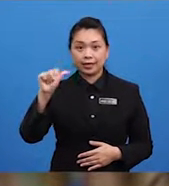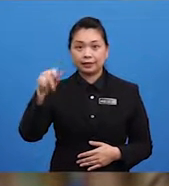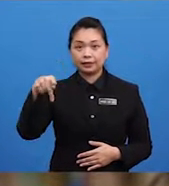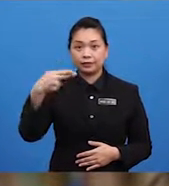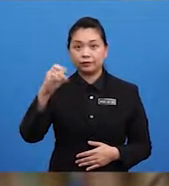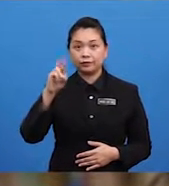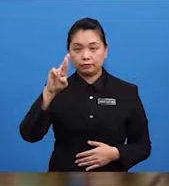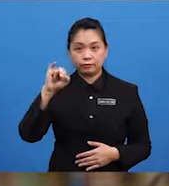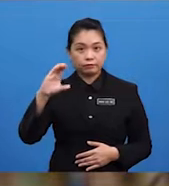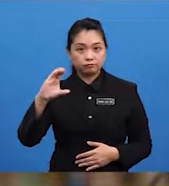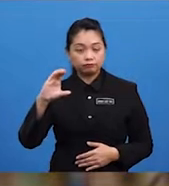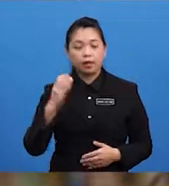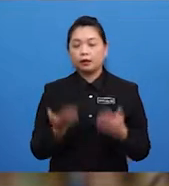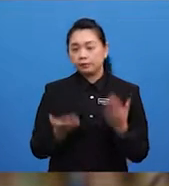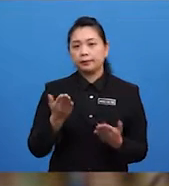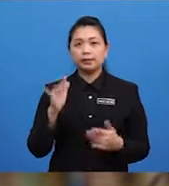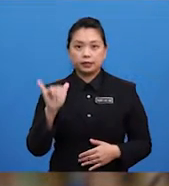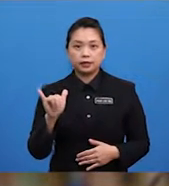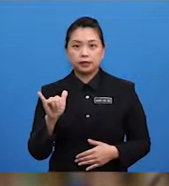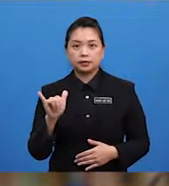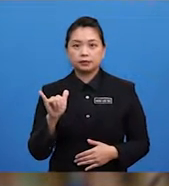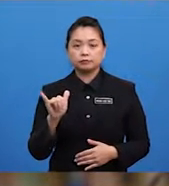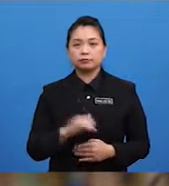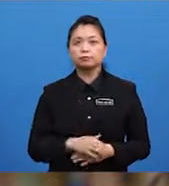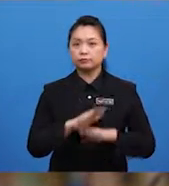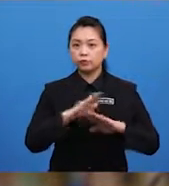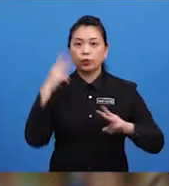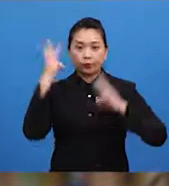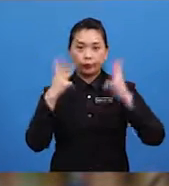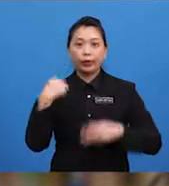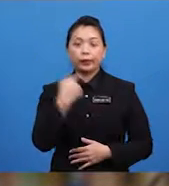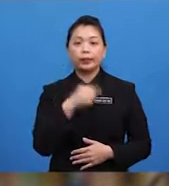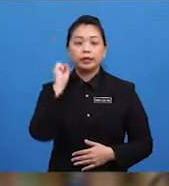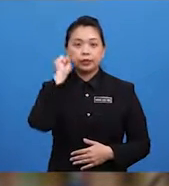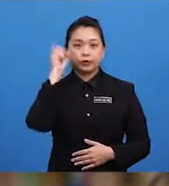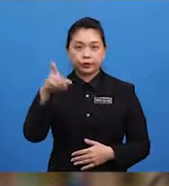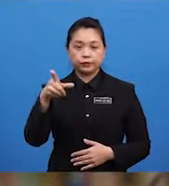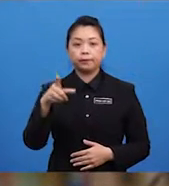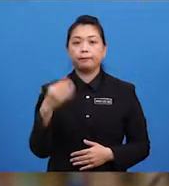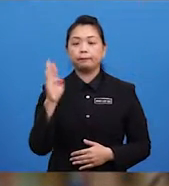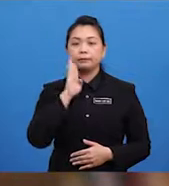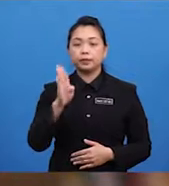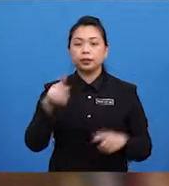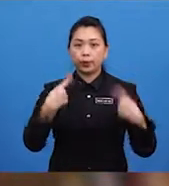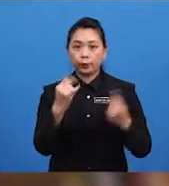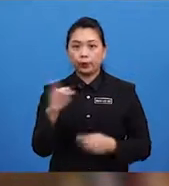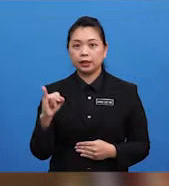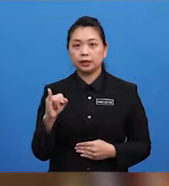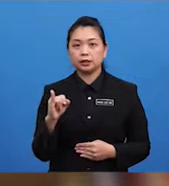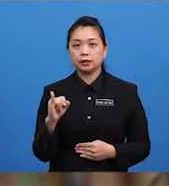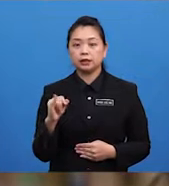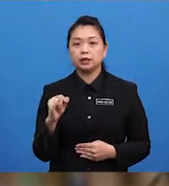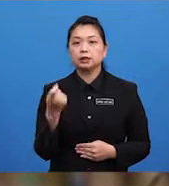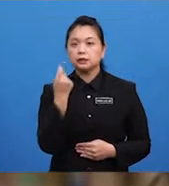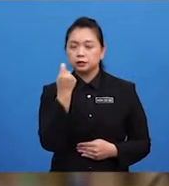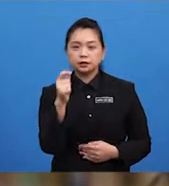yes, but don't know? It's all right, no worries. We shall be going through it in a bit. The purpose